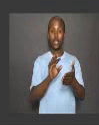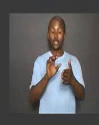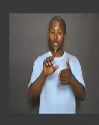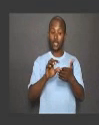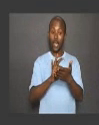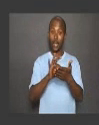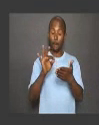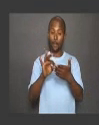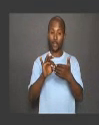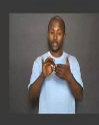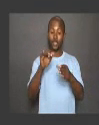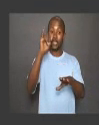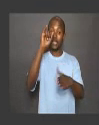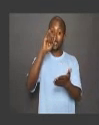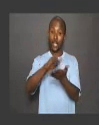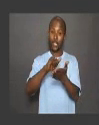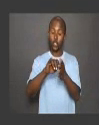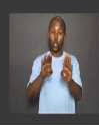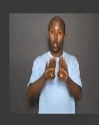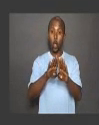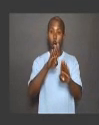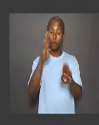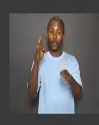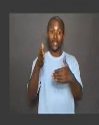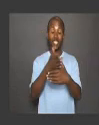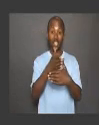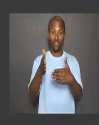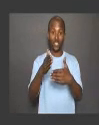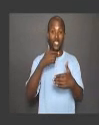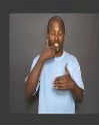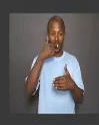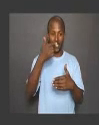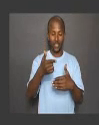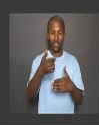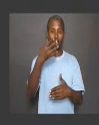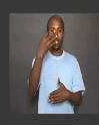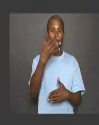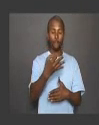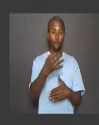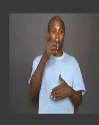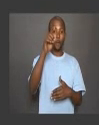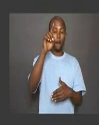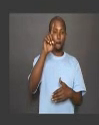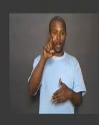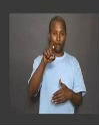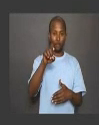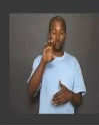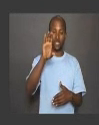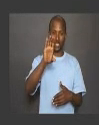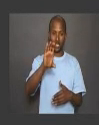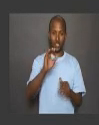that there is a number in that open interval such that